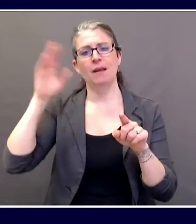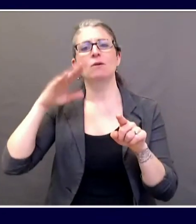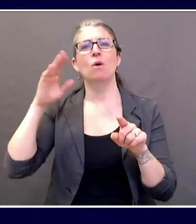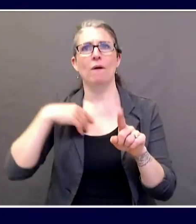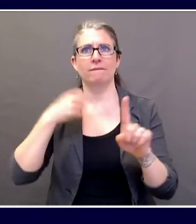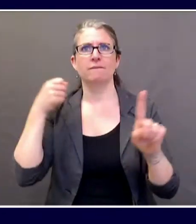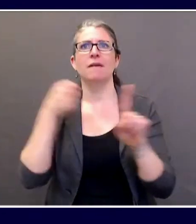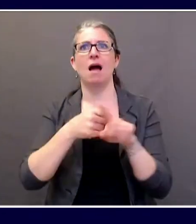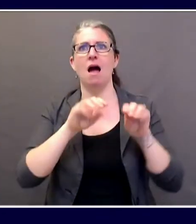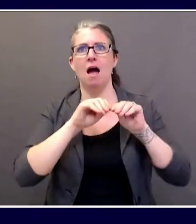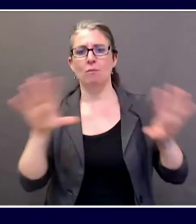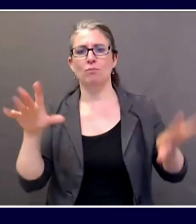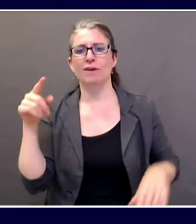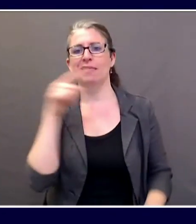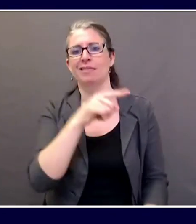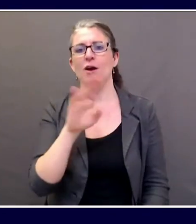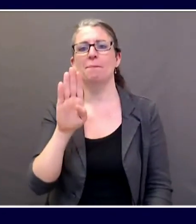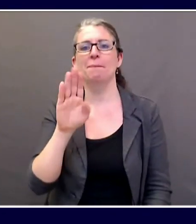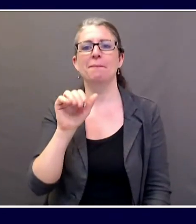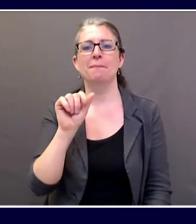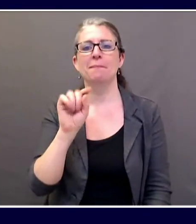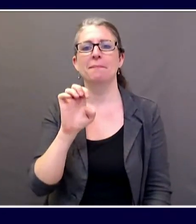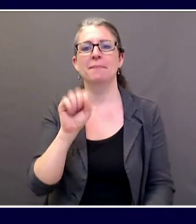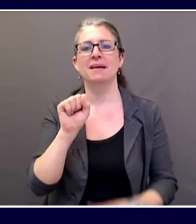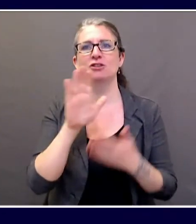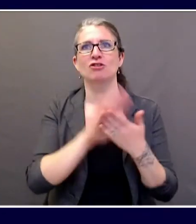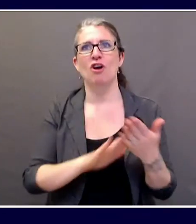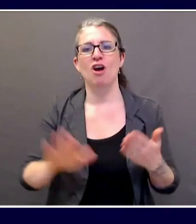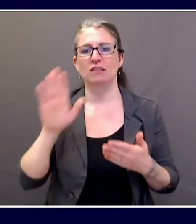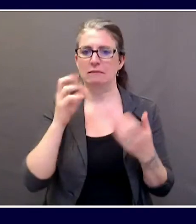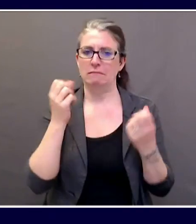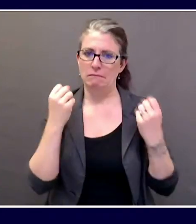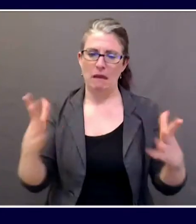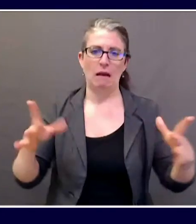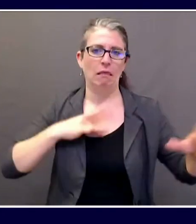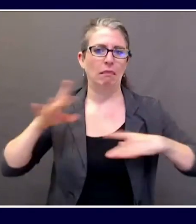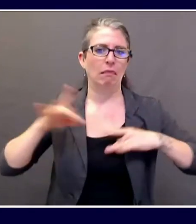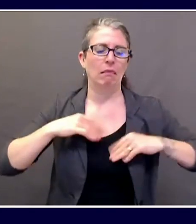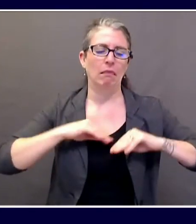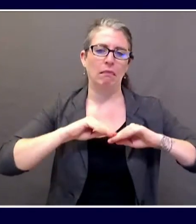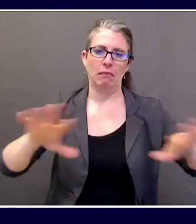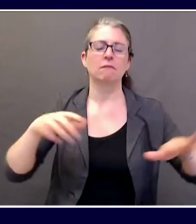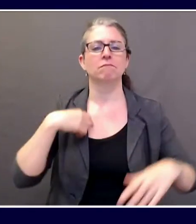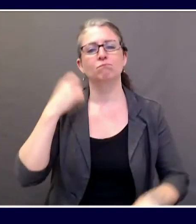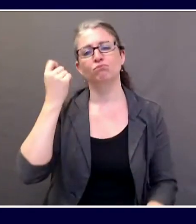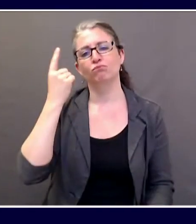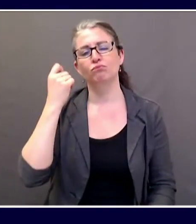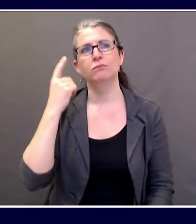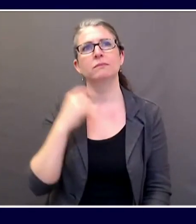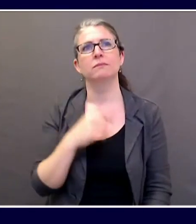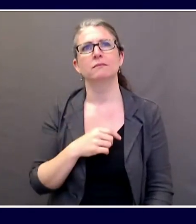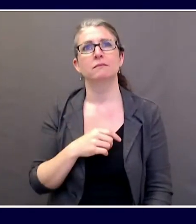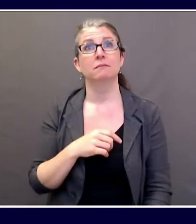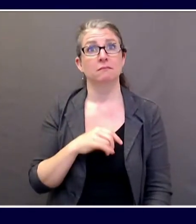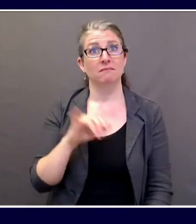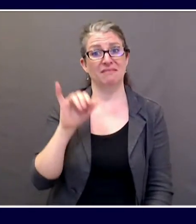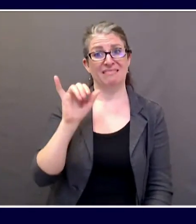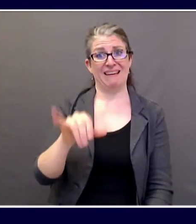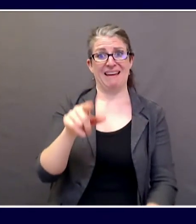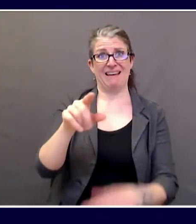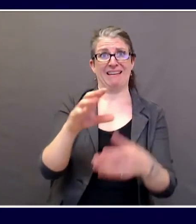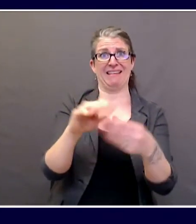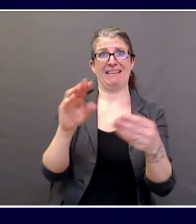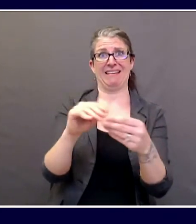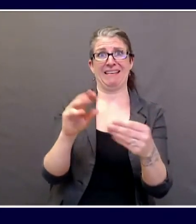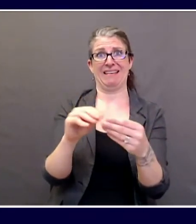if that could be a factor, but anyways, yeah. What are you? Yep. Charlie, I'm glad you raised that. I haven't seen that particular new tracker, to be candid,